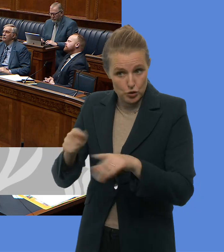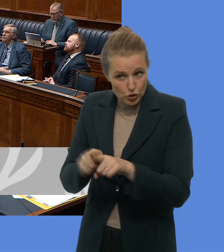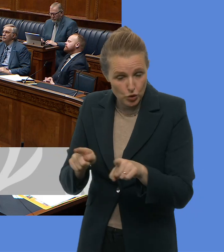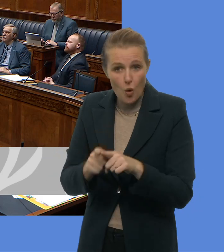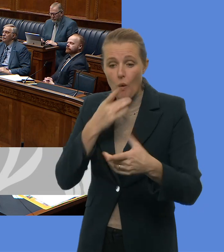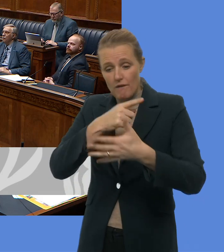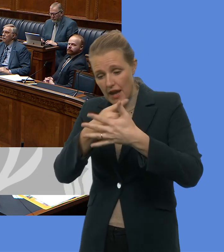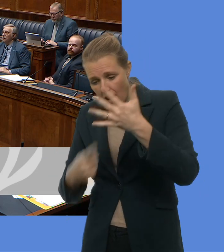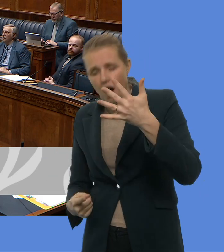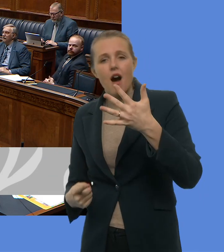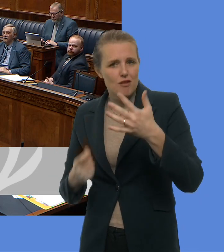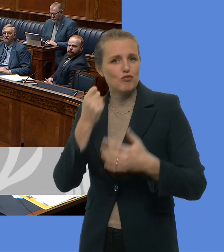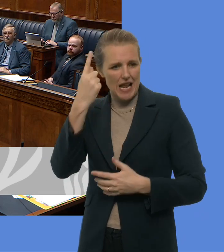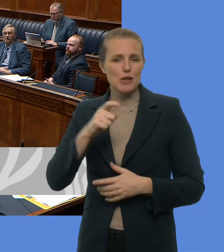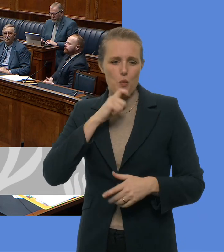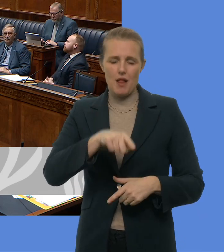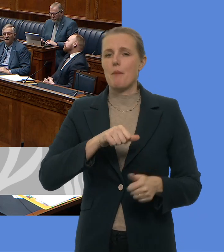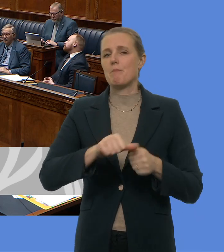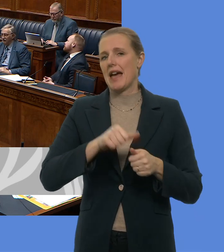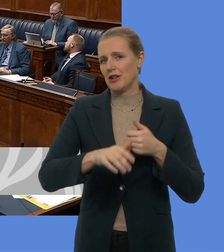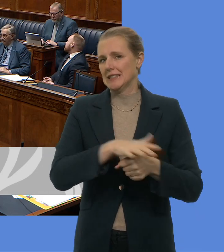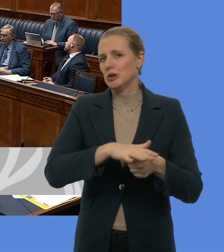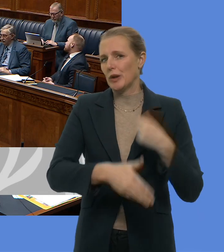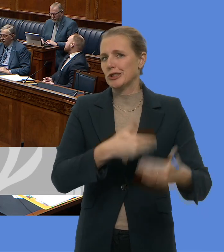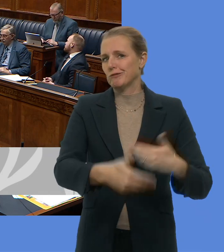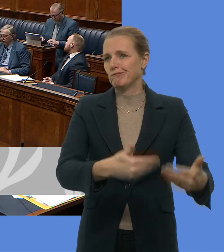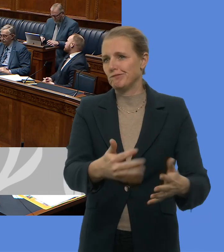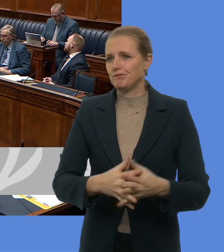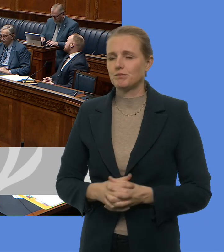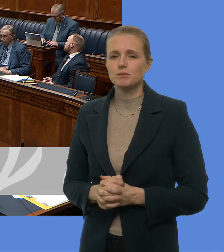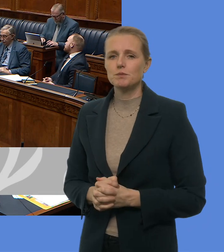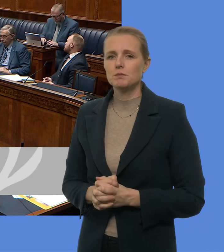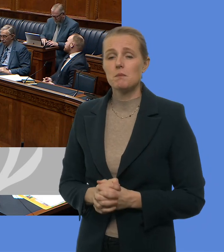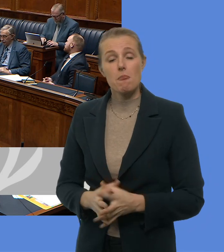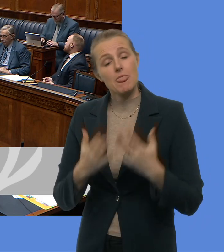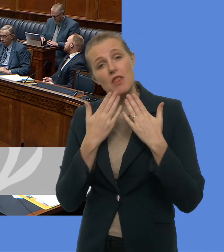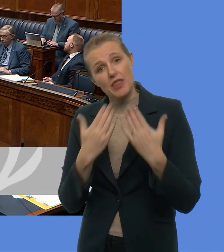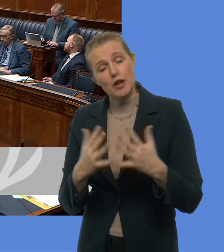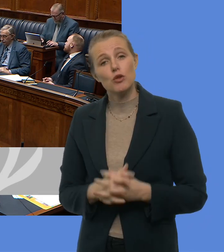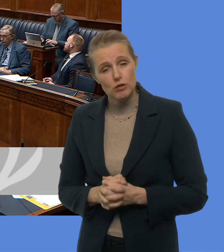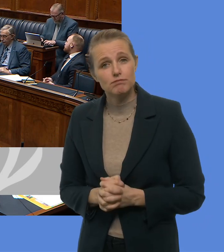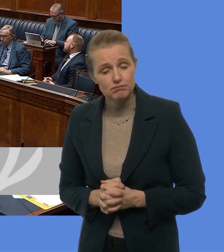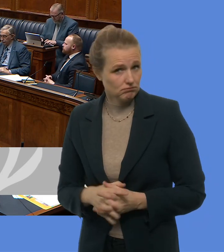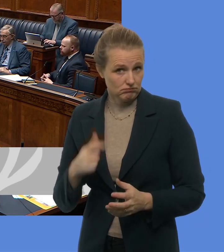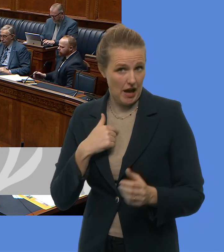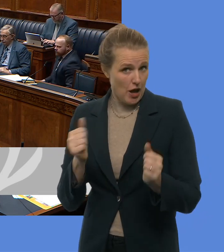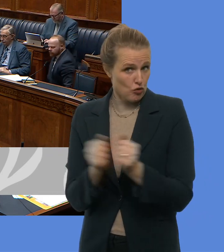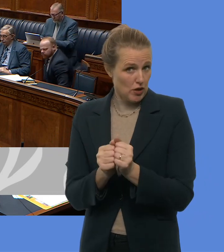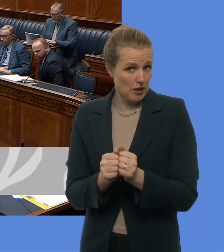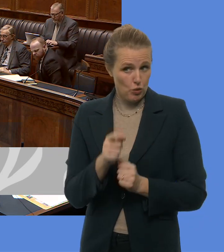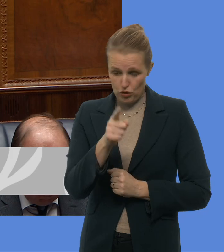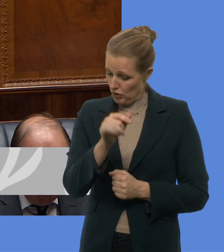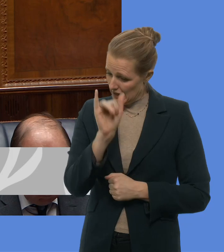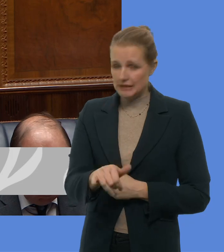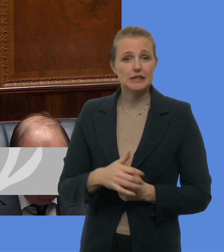Dodds. Thank you, and I want to say thank you to the Minister. I absolutely agree with him